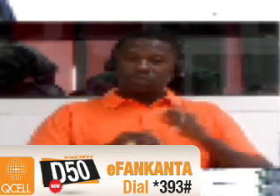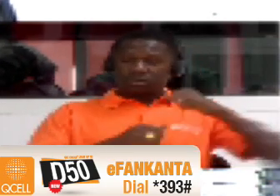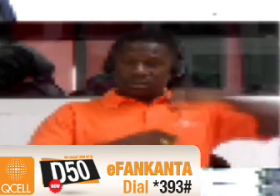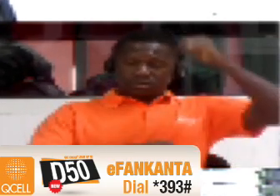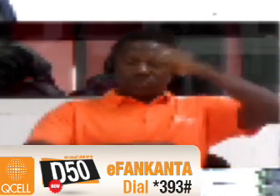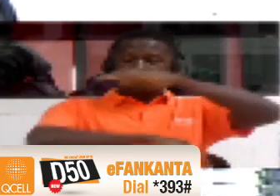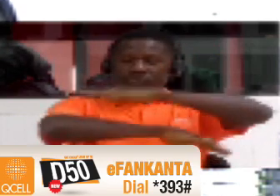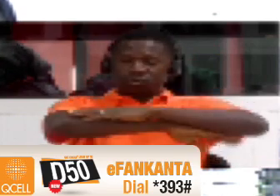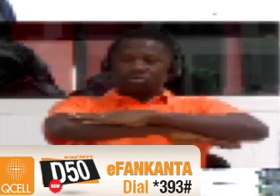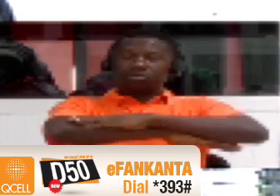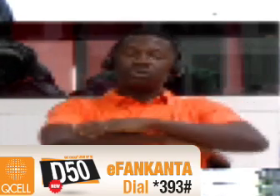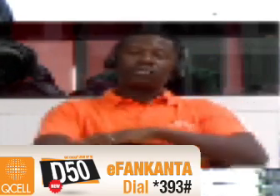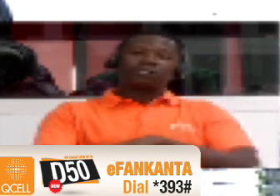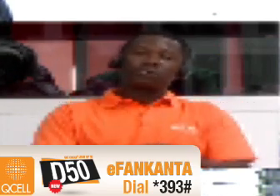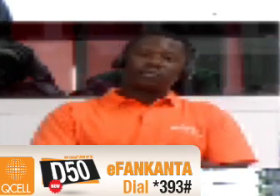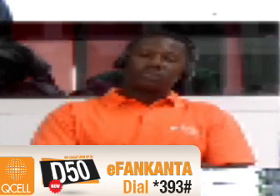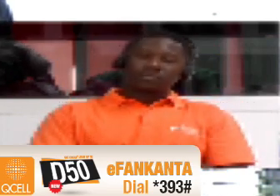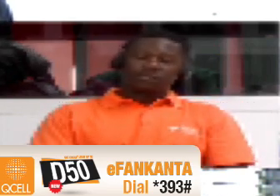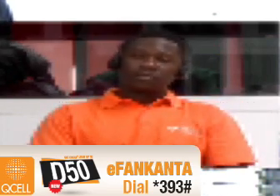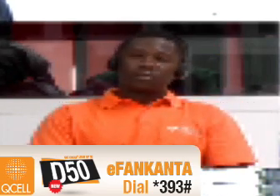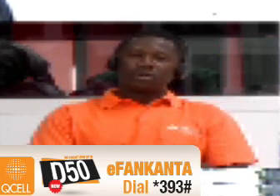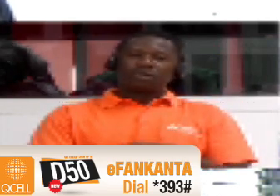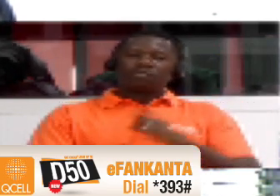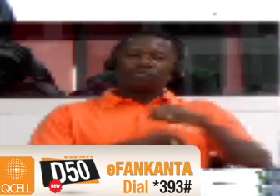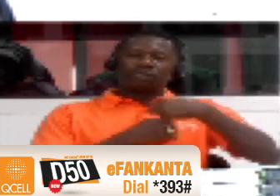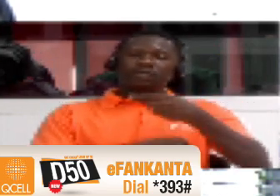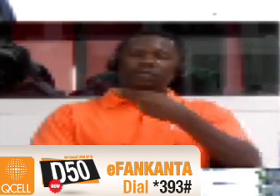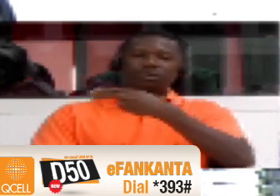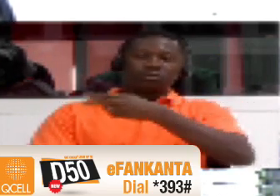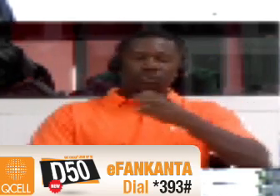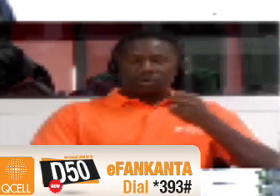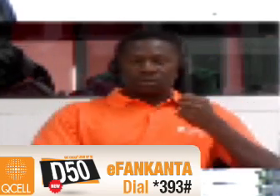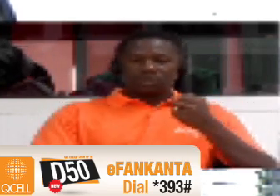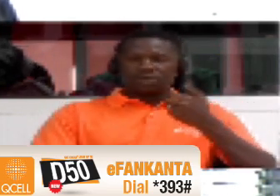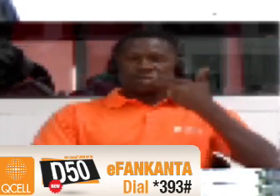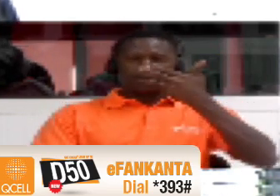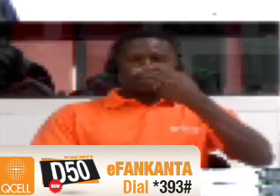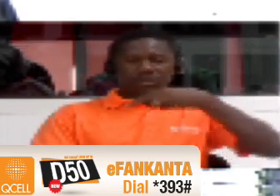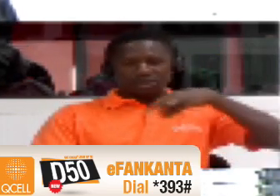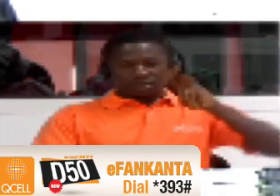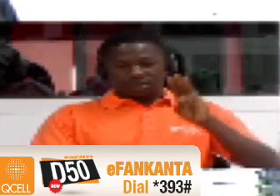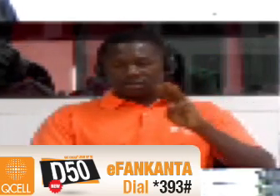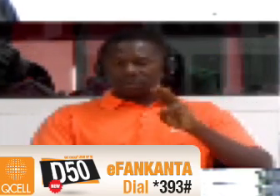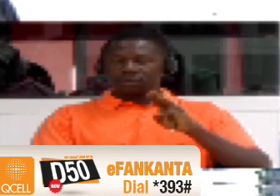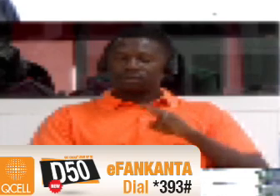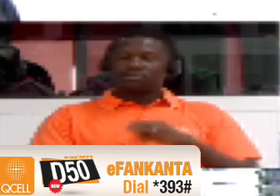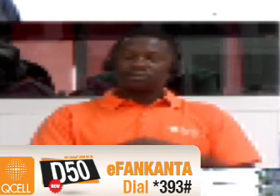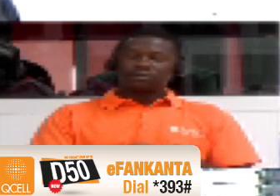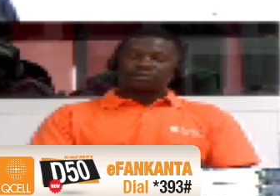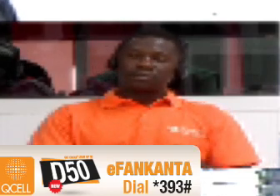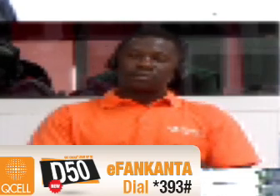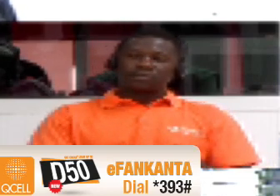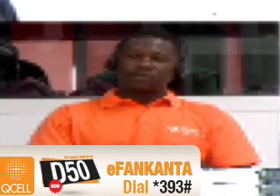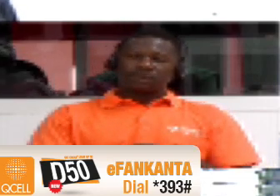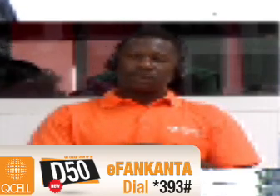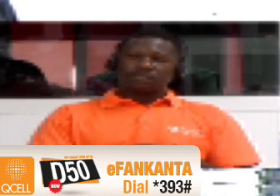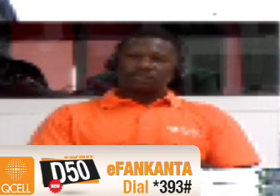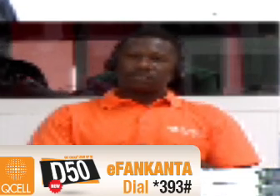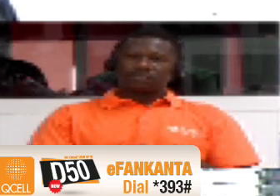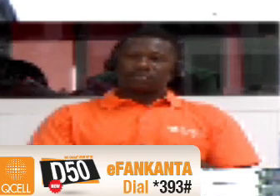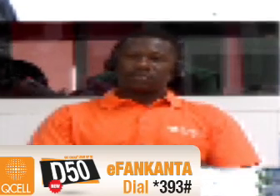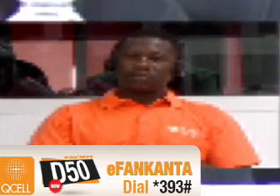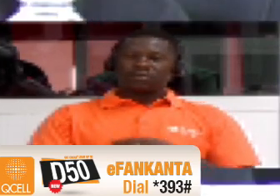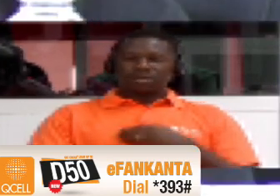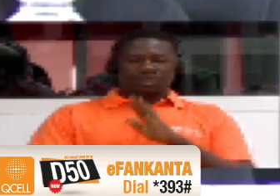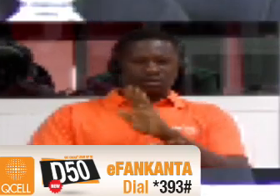to the Muslim Senior Secondary School. Abrimboro 2013. When I left there, 2013. Joined a... Can I